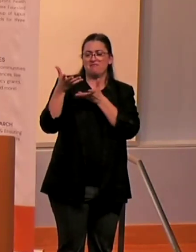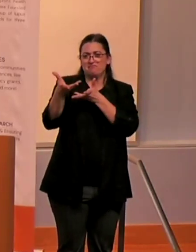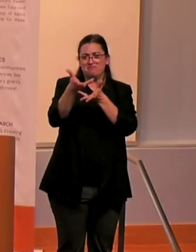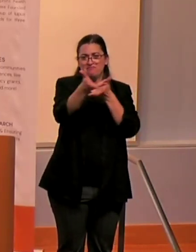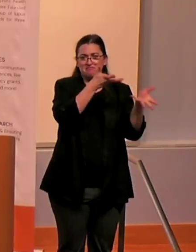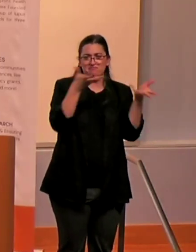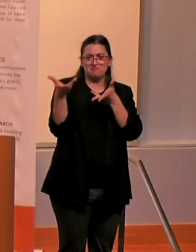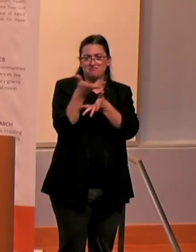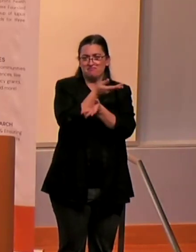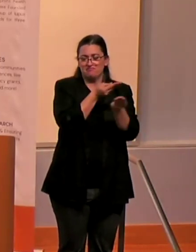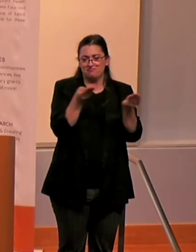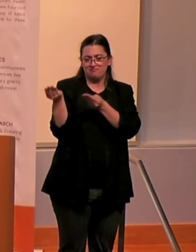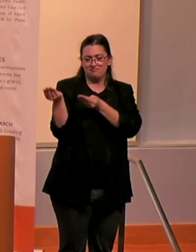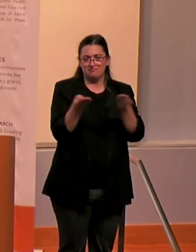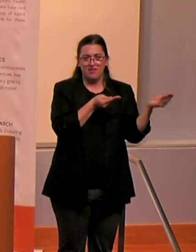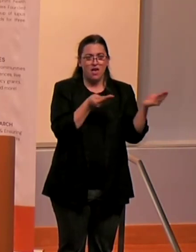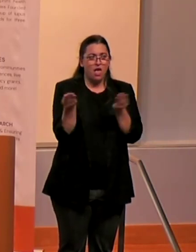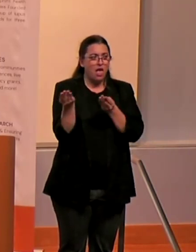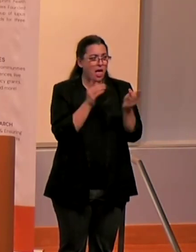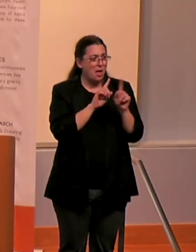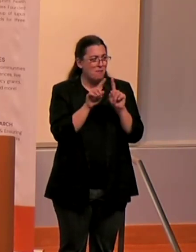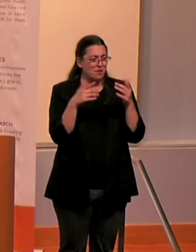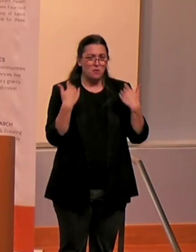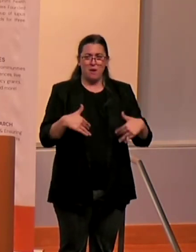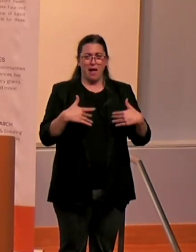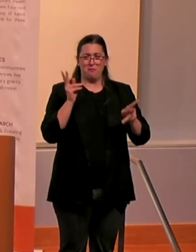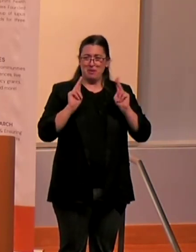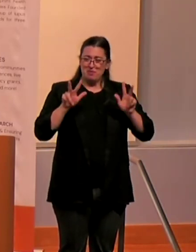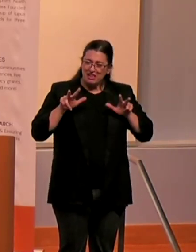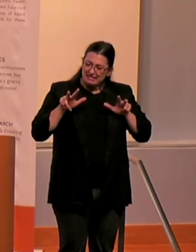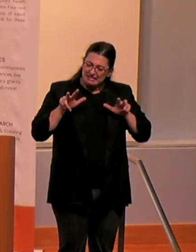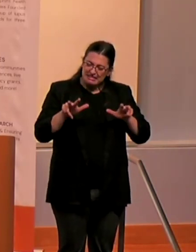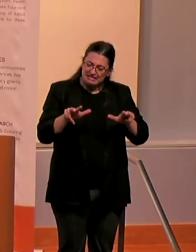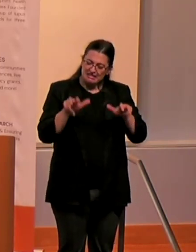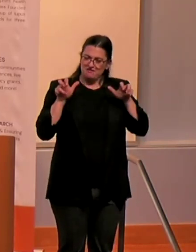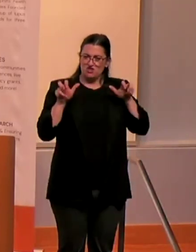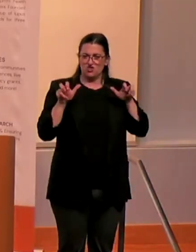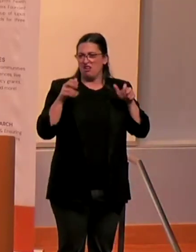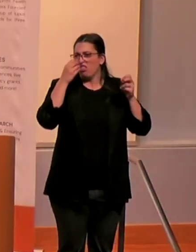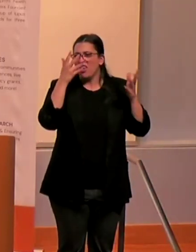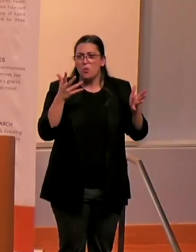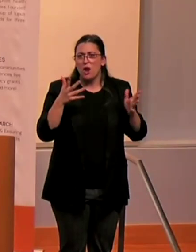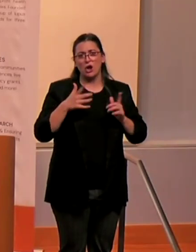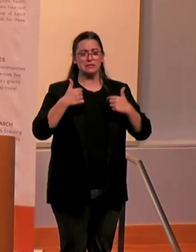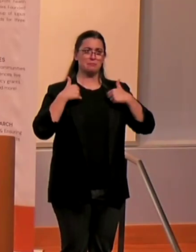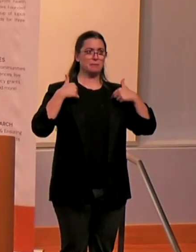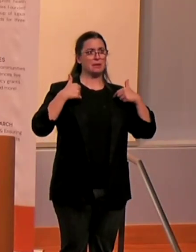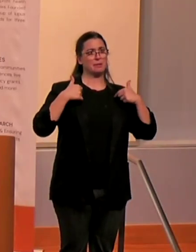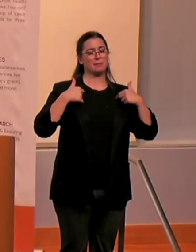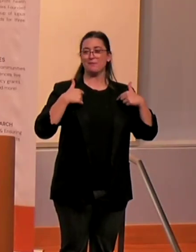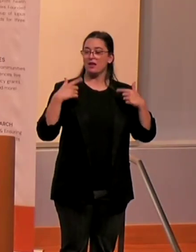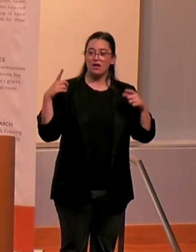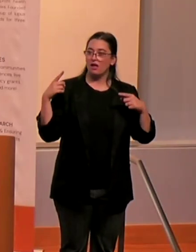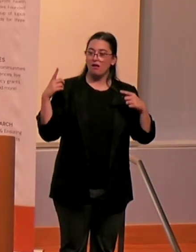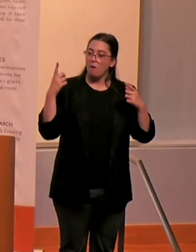tries to explain, but you realize how selfish people are. They don't care. It's about them. And that really makes me